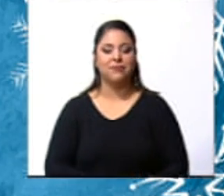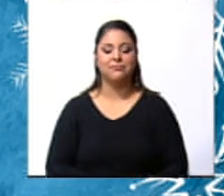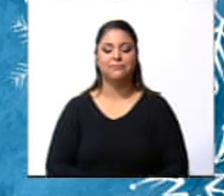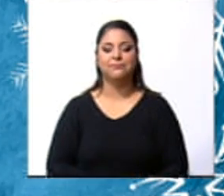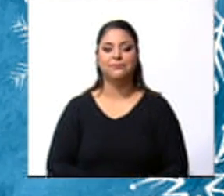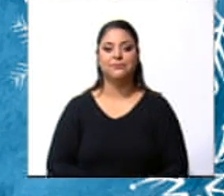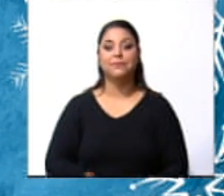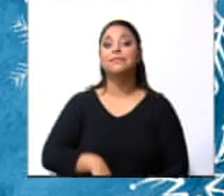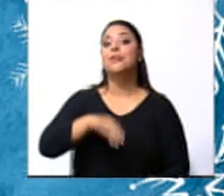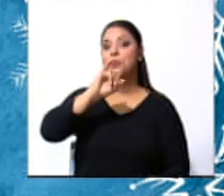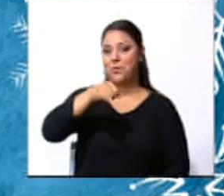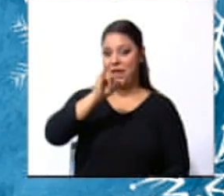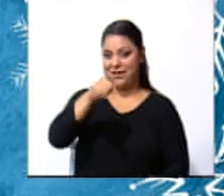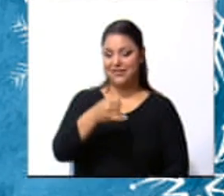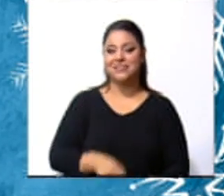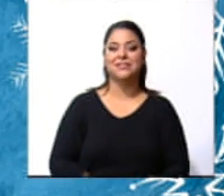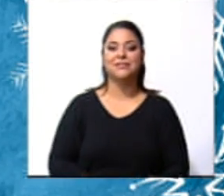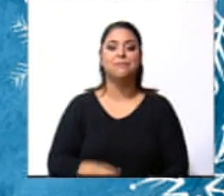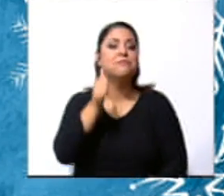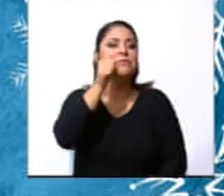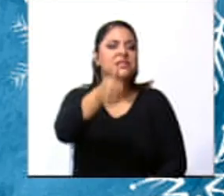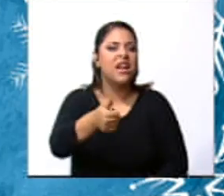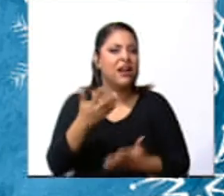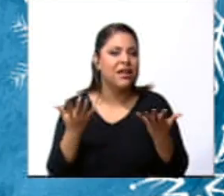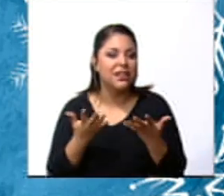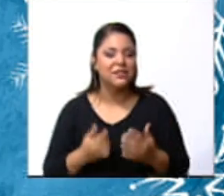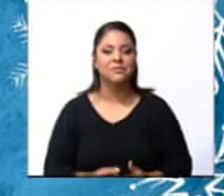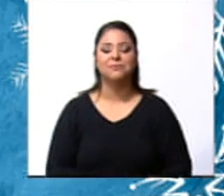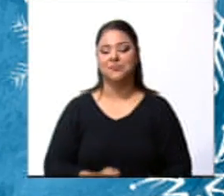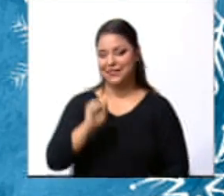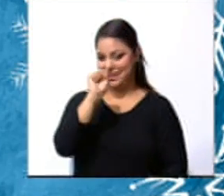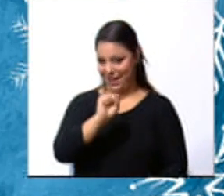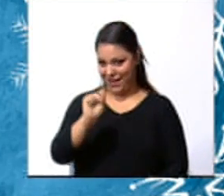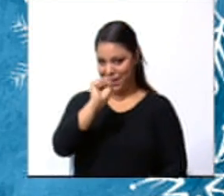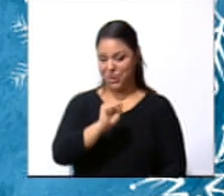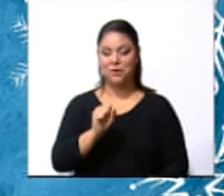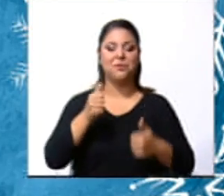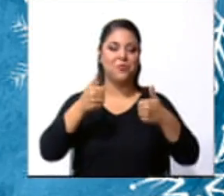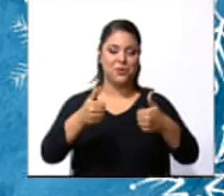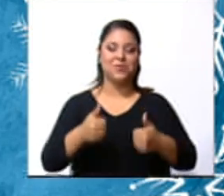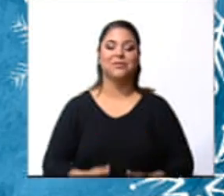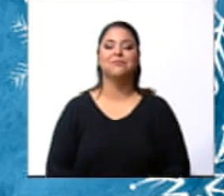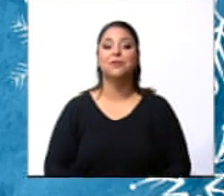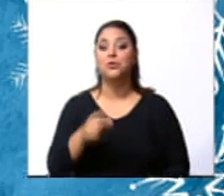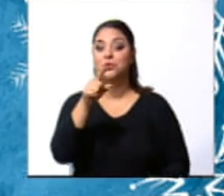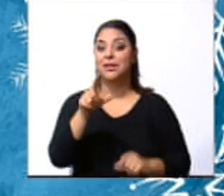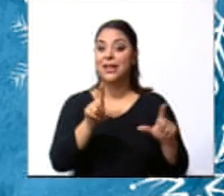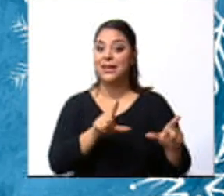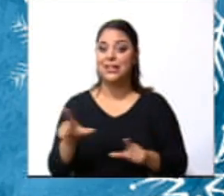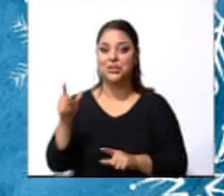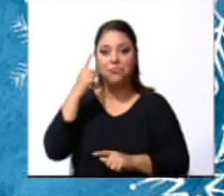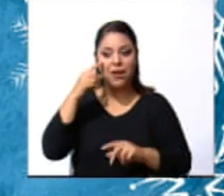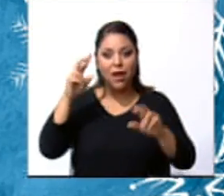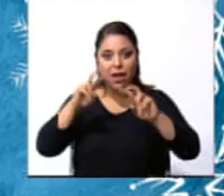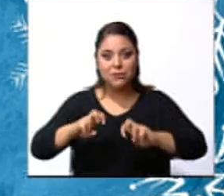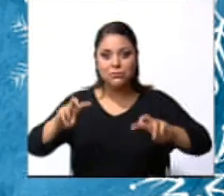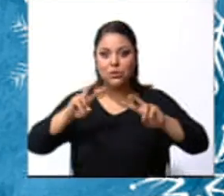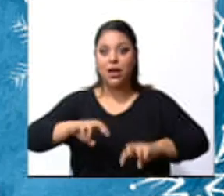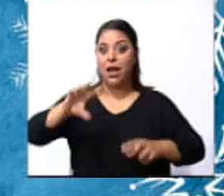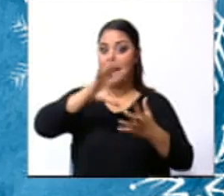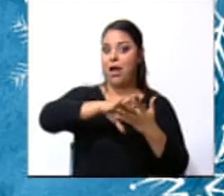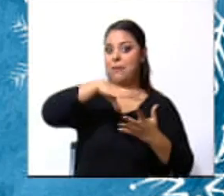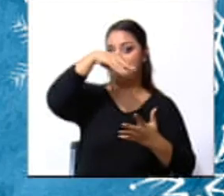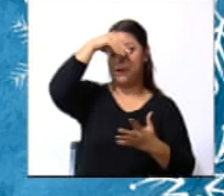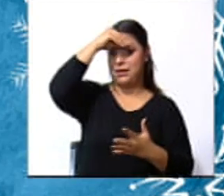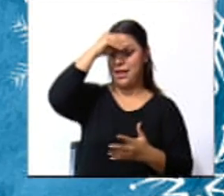Thursday. And what day will be tomorrow? Saturday. Good. Are you ready to explore, learn, and have